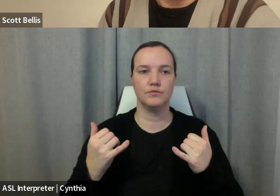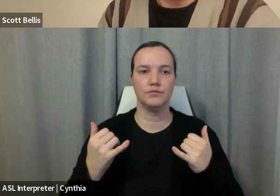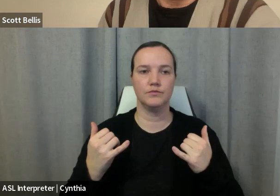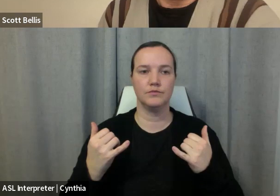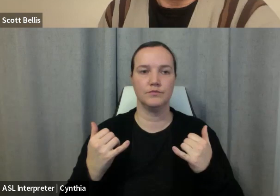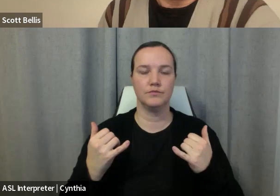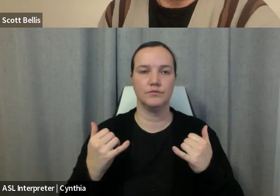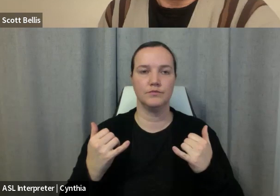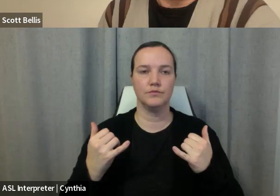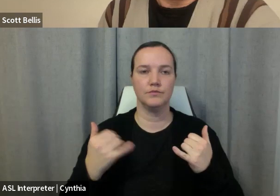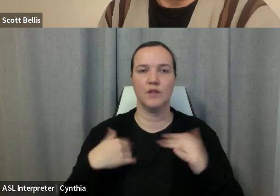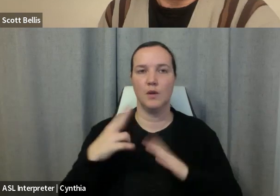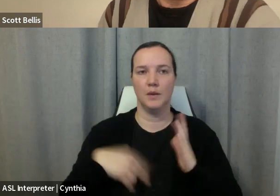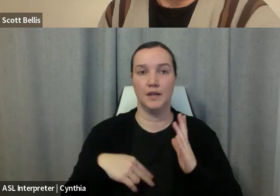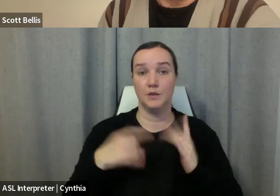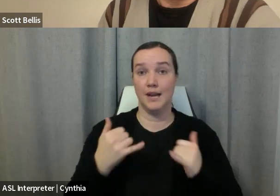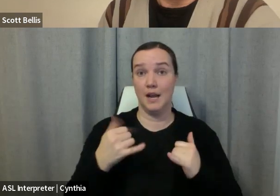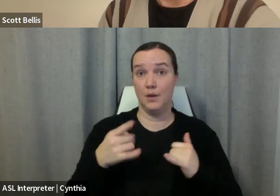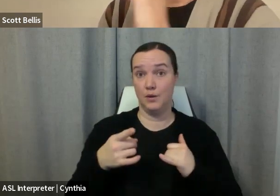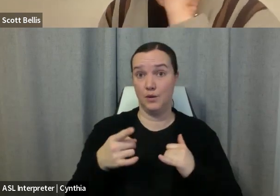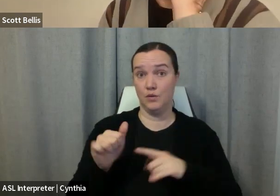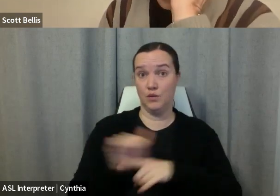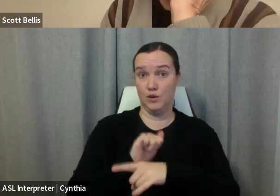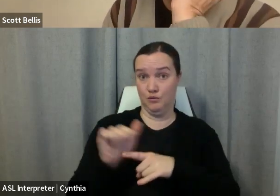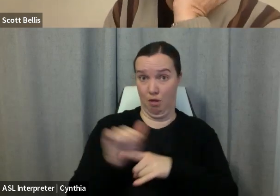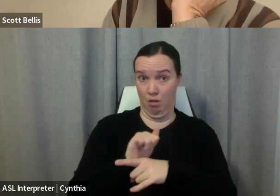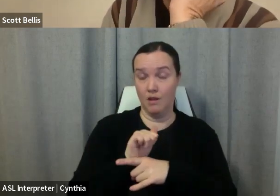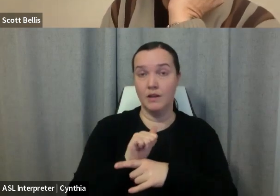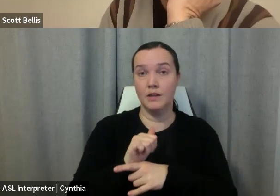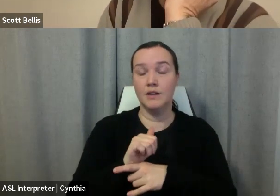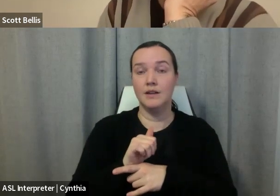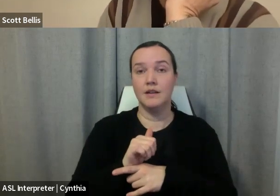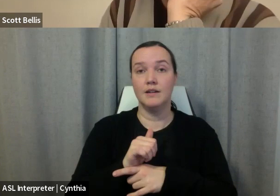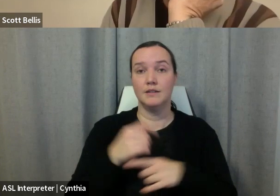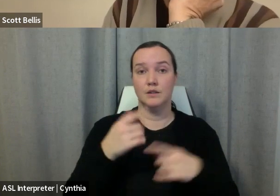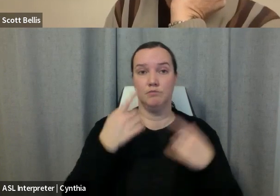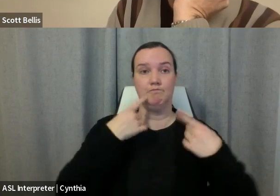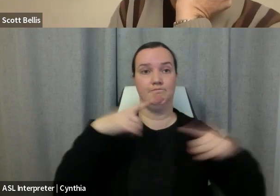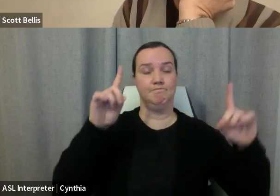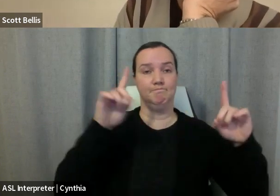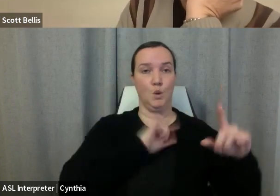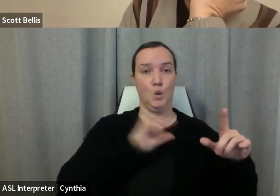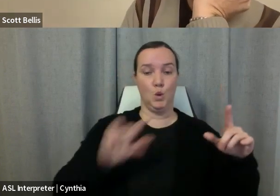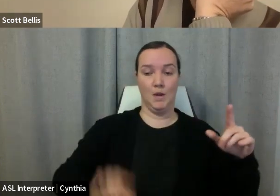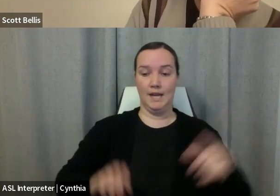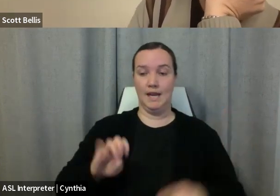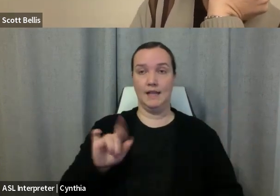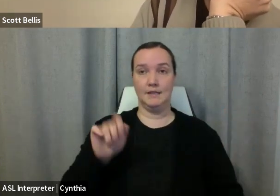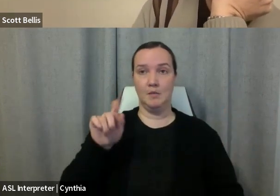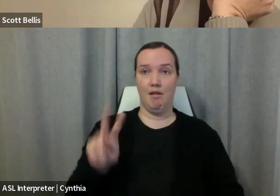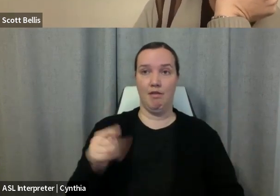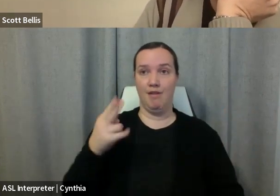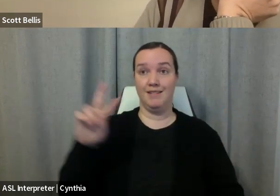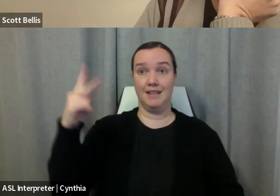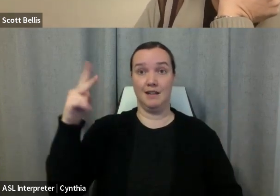so let's me read this properly. You're in rehearsals when the announcement is made that Queen Elizabeth II has died. On